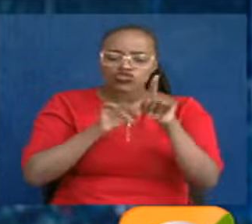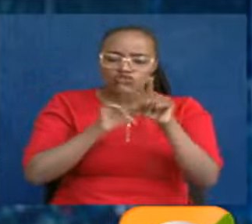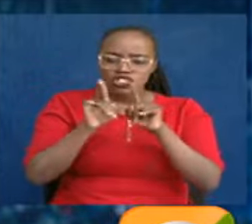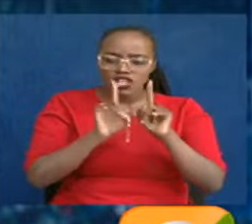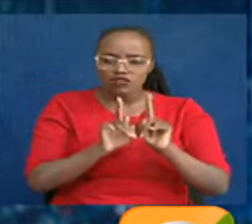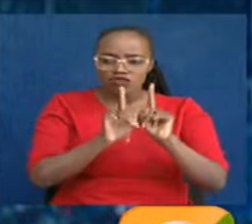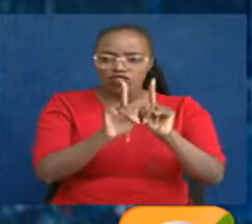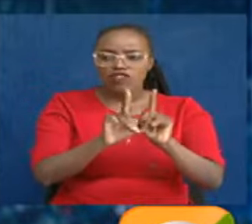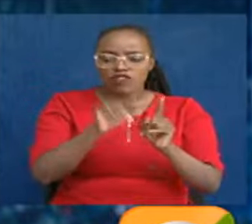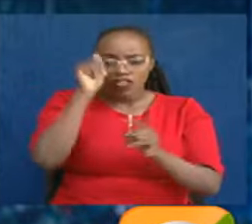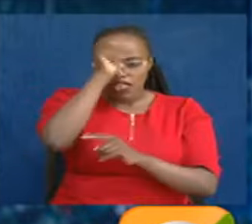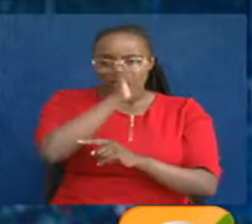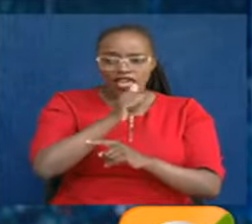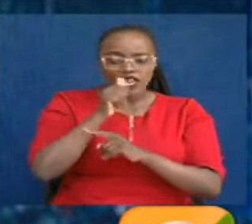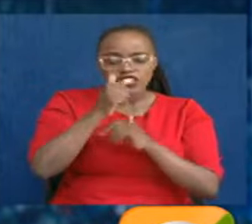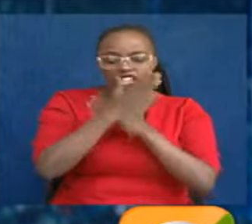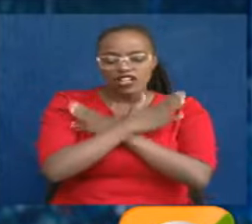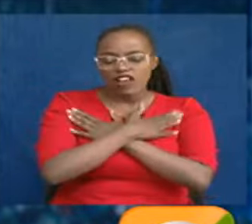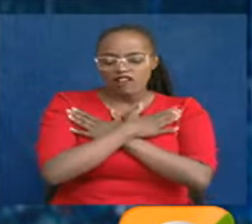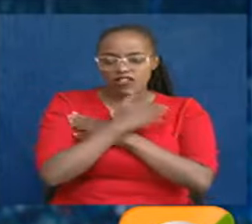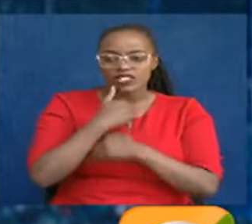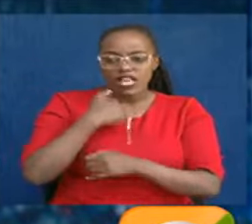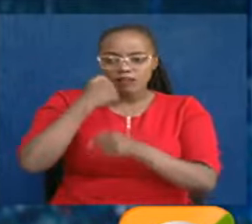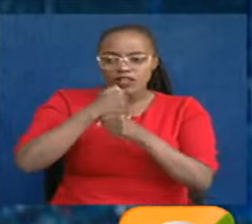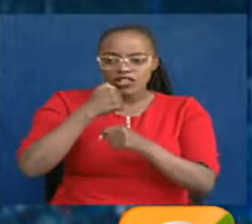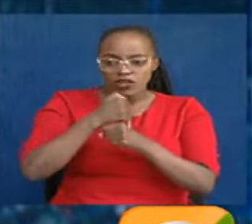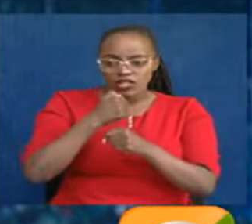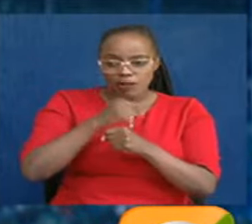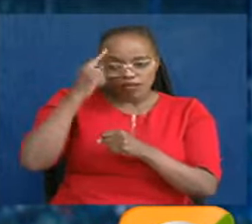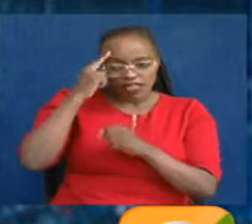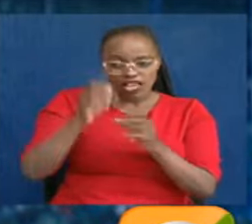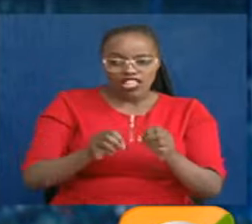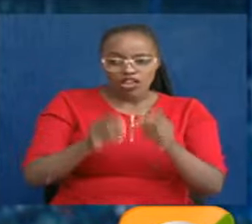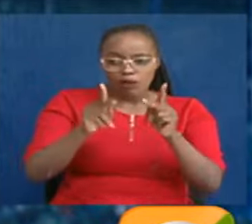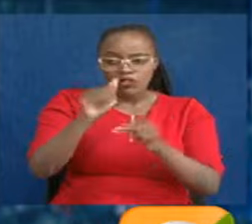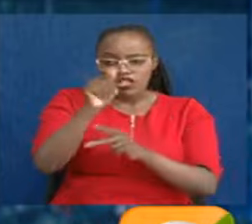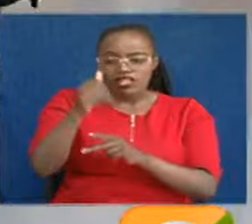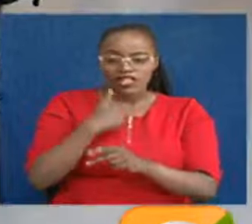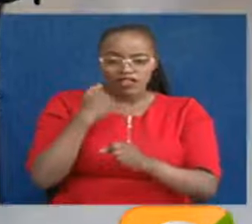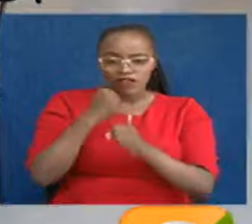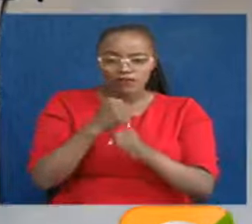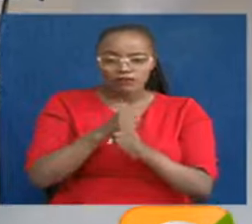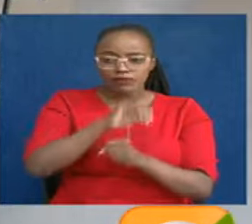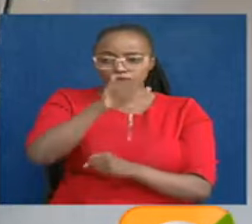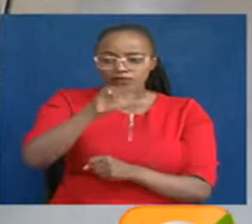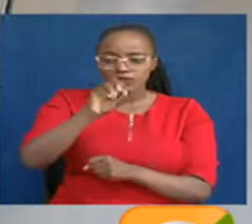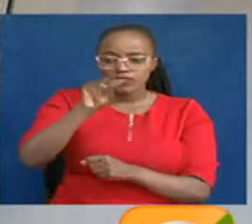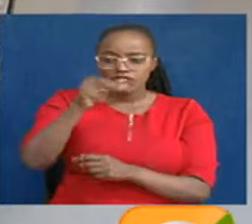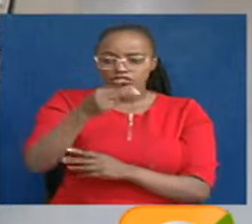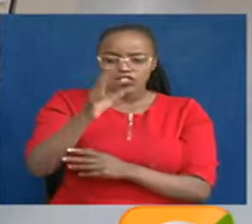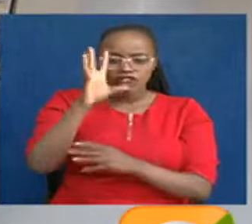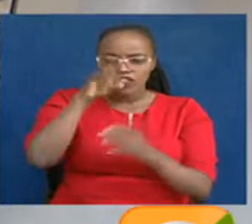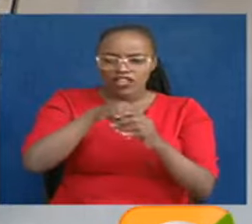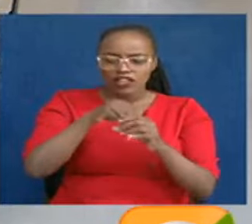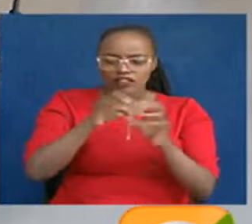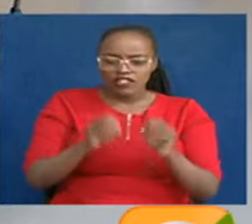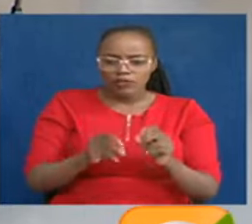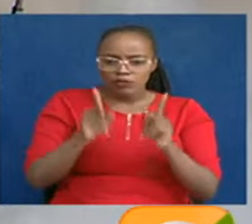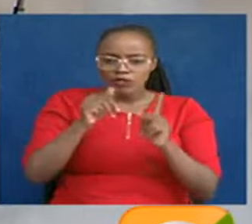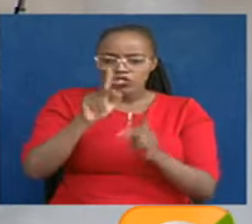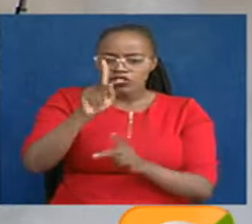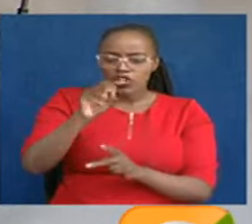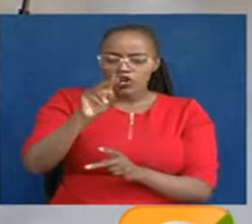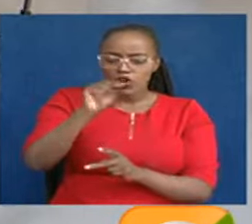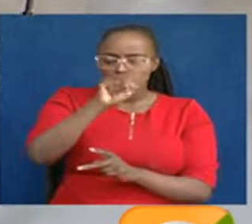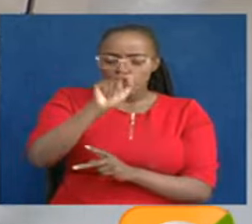our Asian friends like Malaysia have done. I think the opportunity is here. Yeah. John, what investment opportunities does Konza